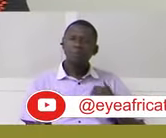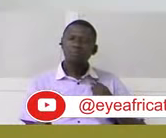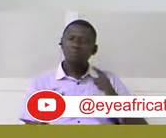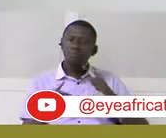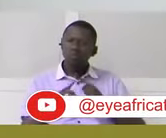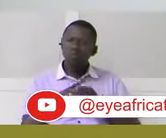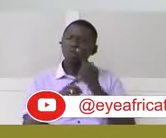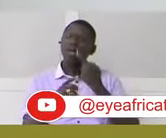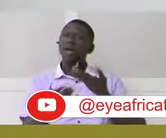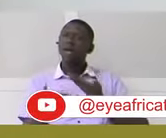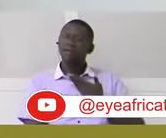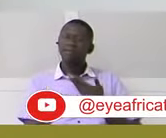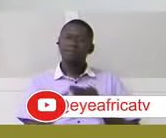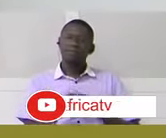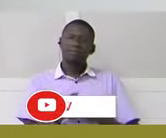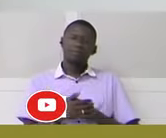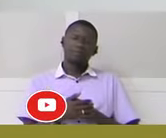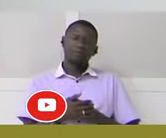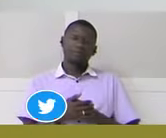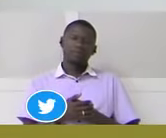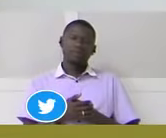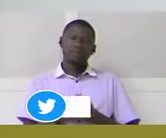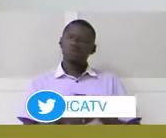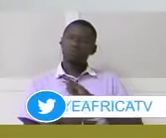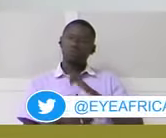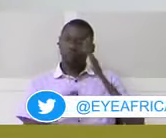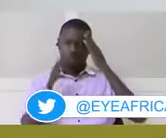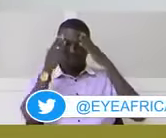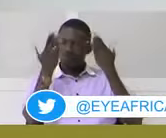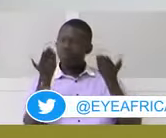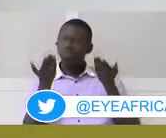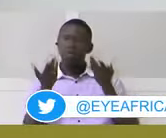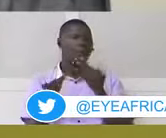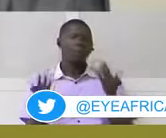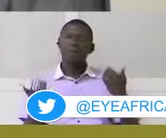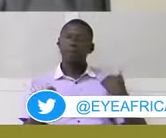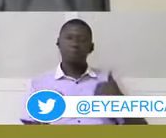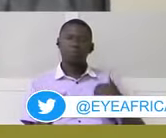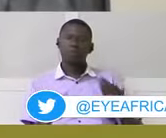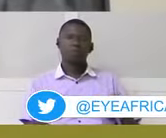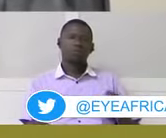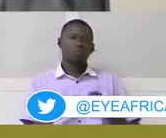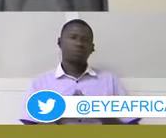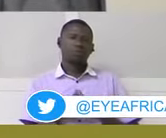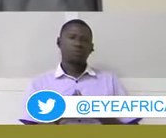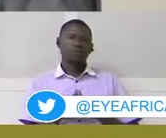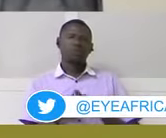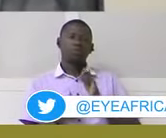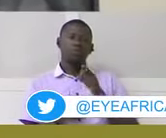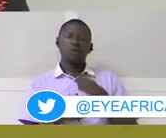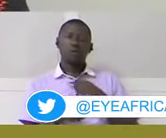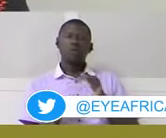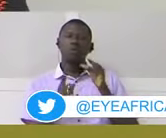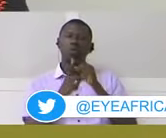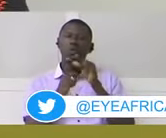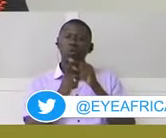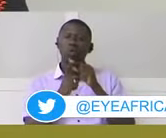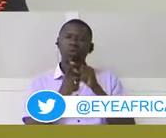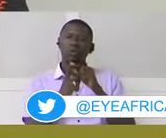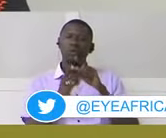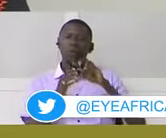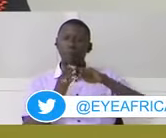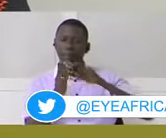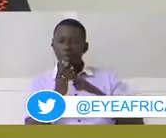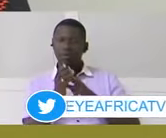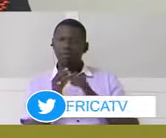No, I don't know the number. Malo monangam jelem. But by the word casualties, it would mean it was more than